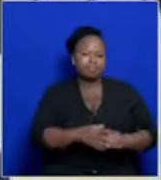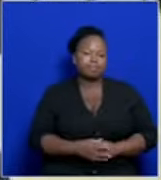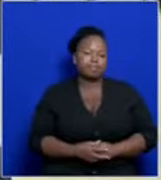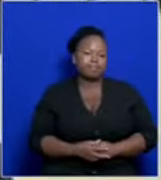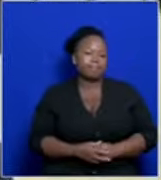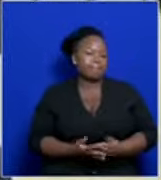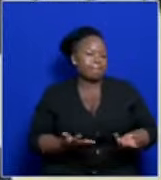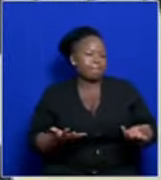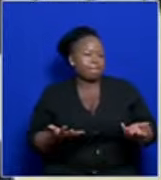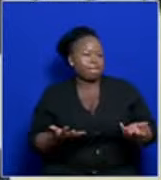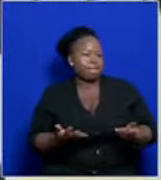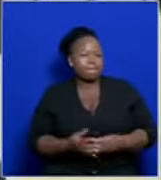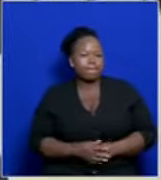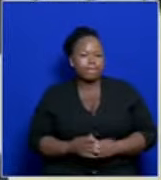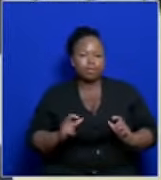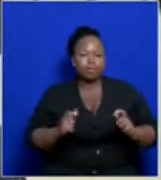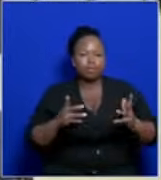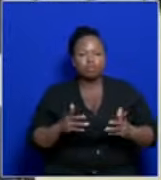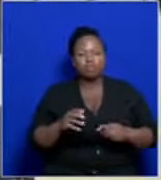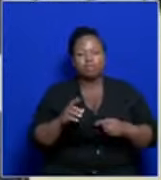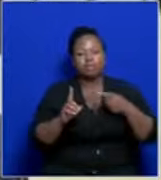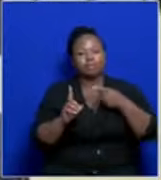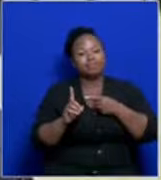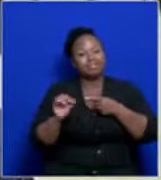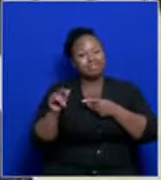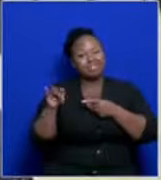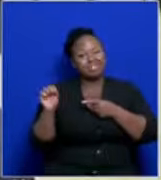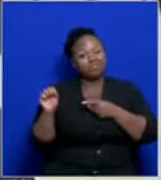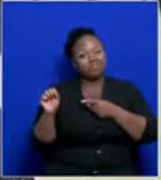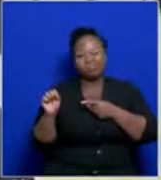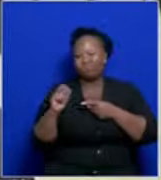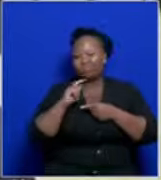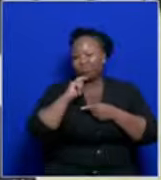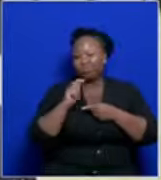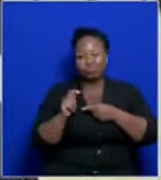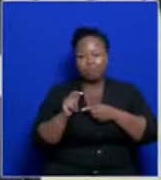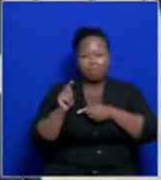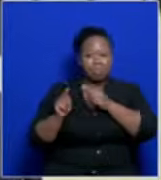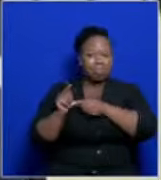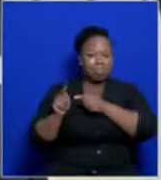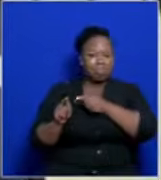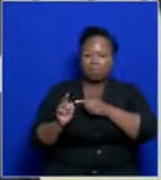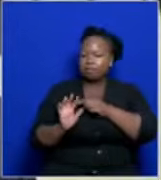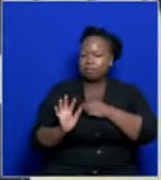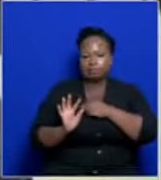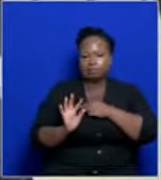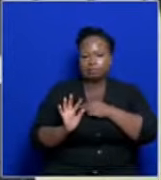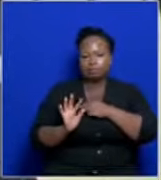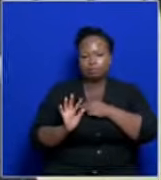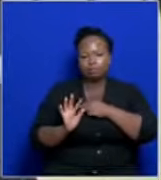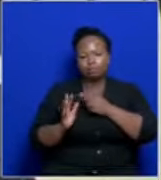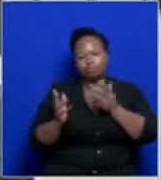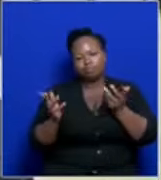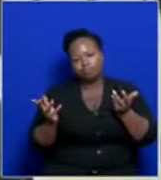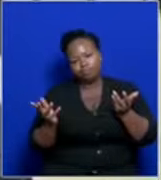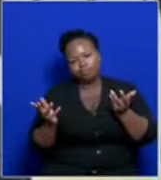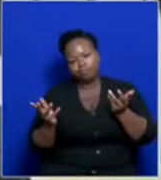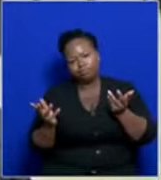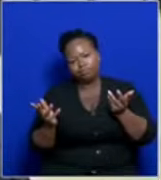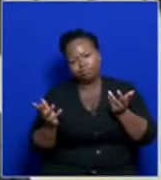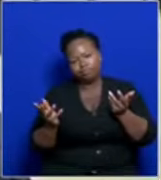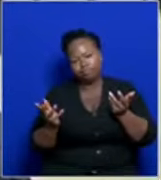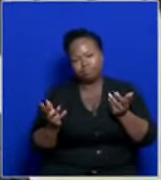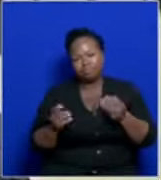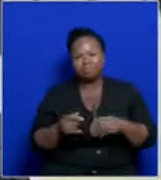Commissioner Spies, I don't want to criticize him, or he passed the bulk